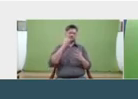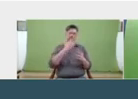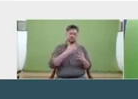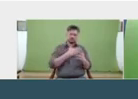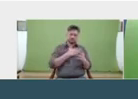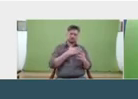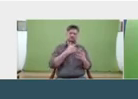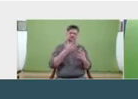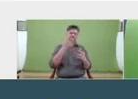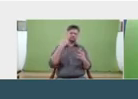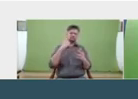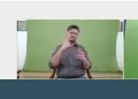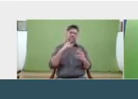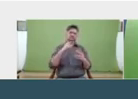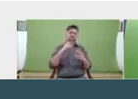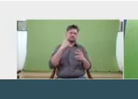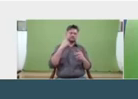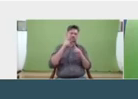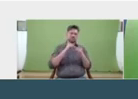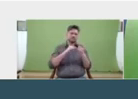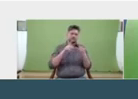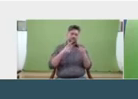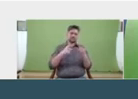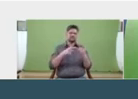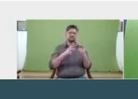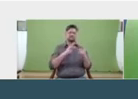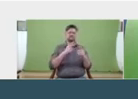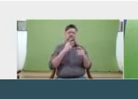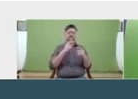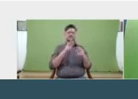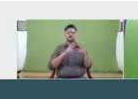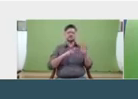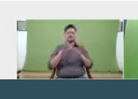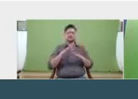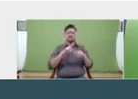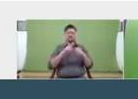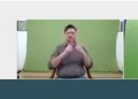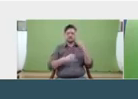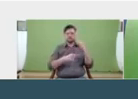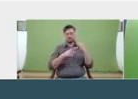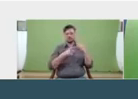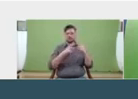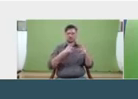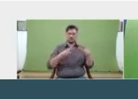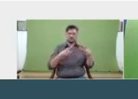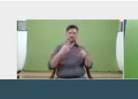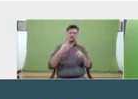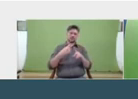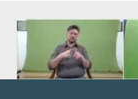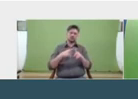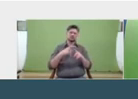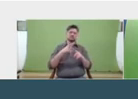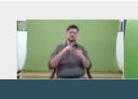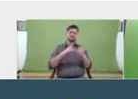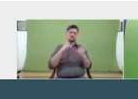she analyzed ipsl as a verb final language and so did summer sinha 2008 uh uh m phil from